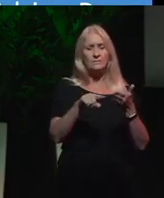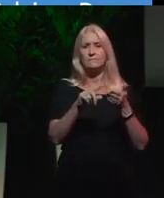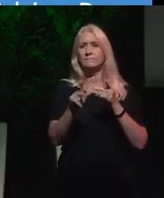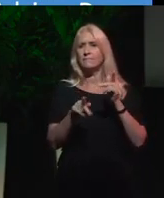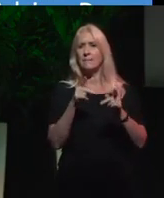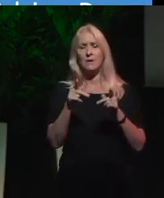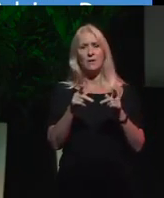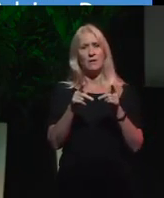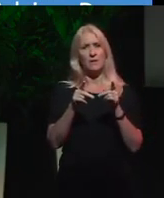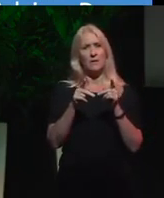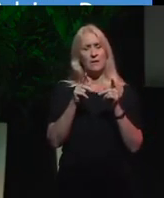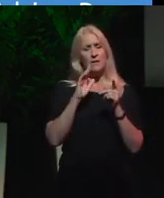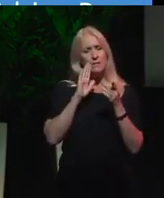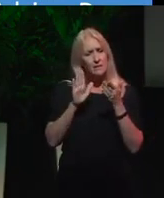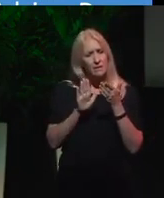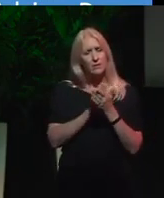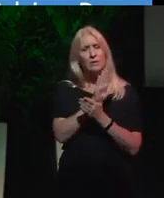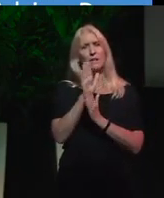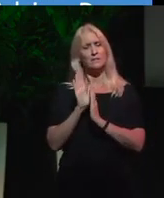college preparatory in nature.